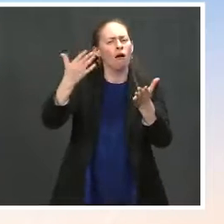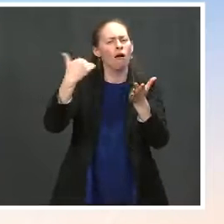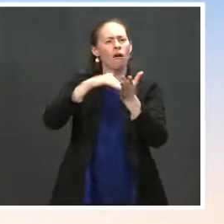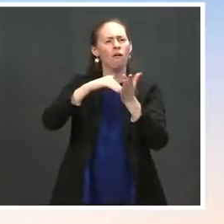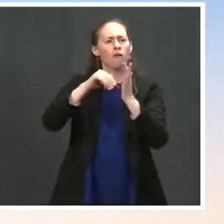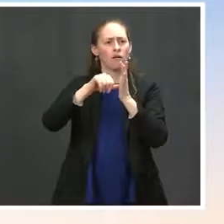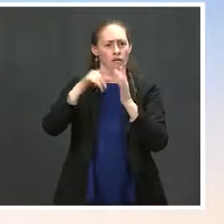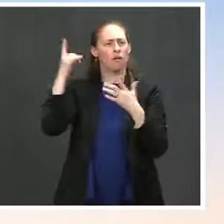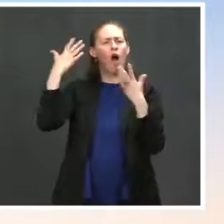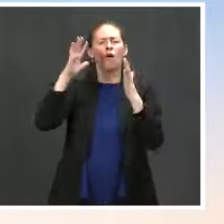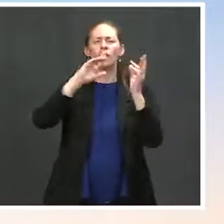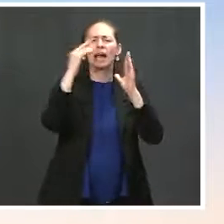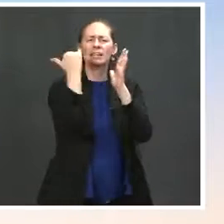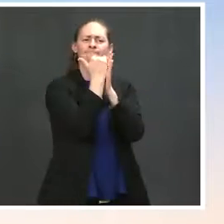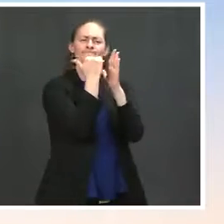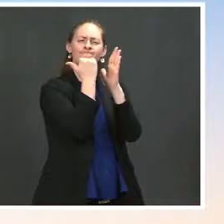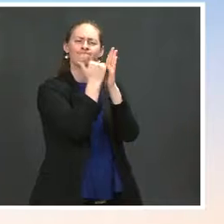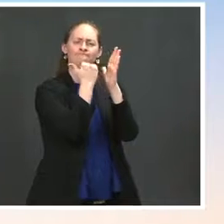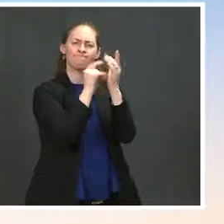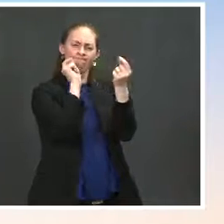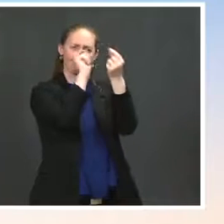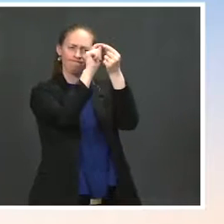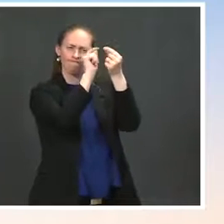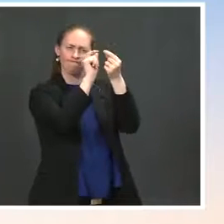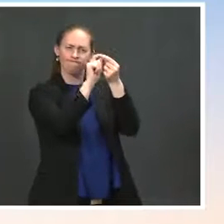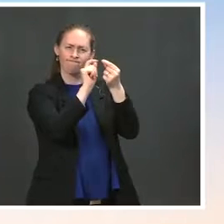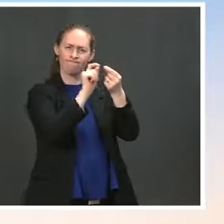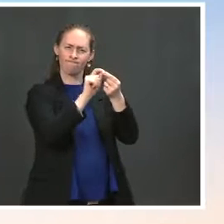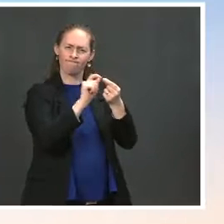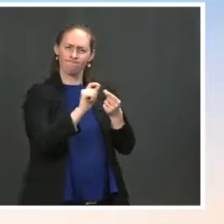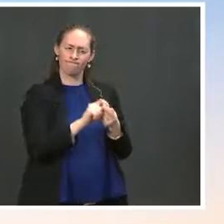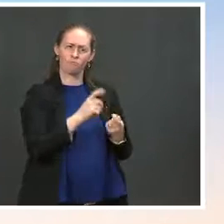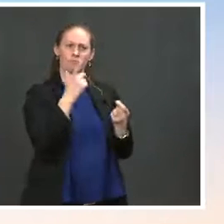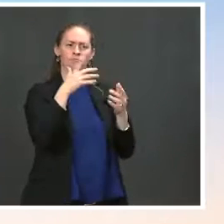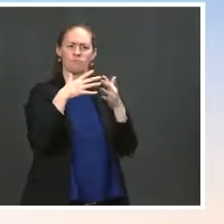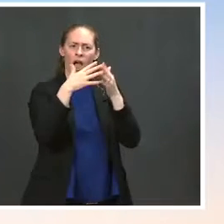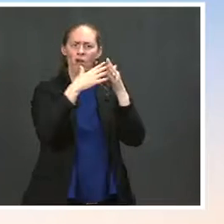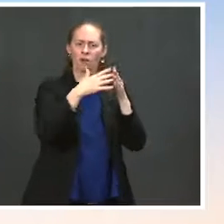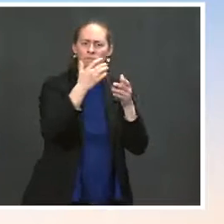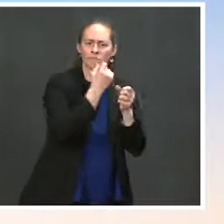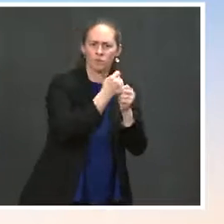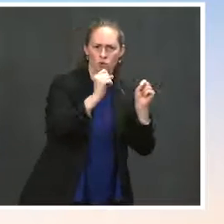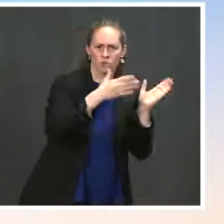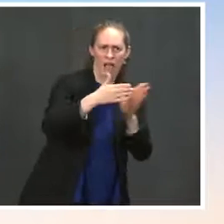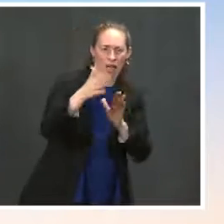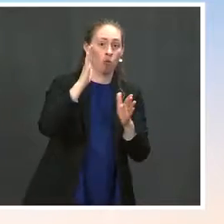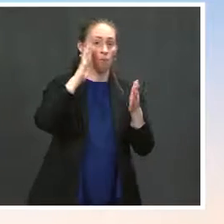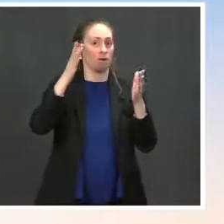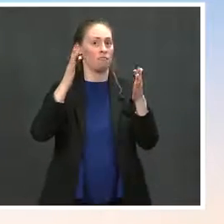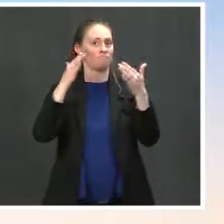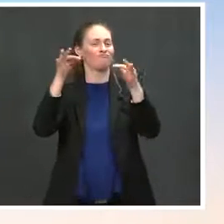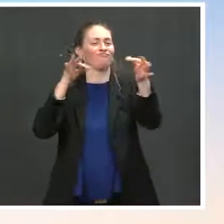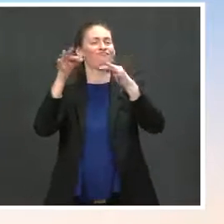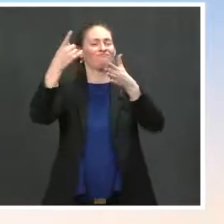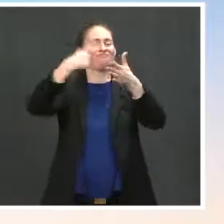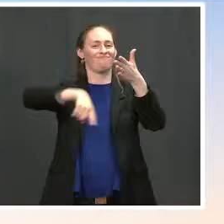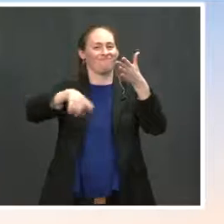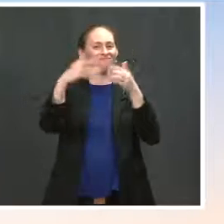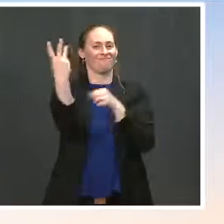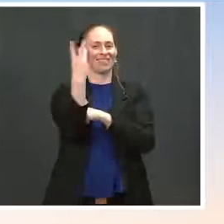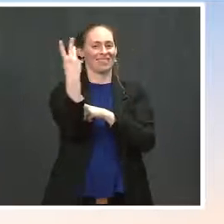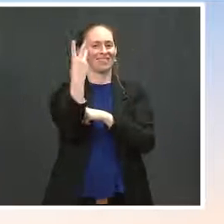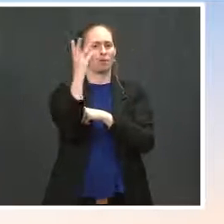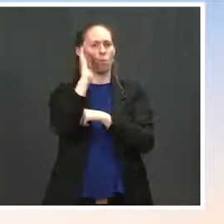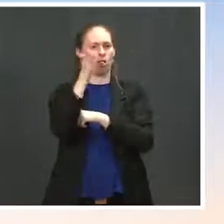the American Families Plan in his joint session address to Congress next Wednesday, April 28th. But I will also say that